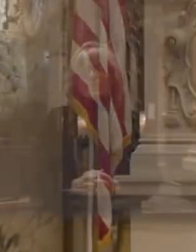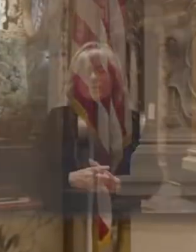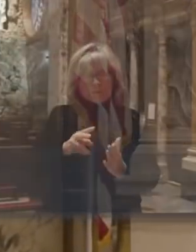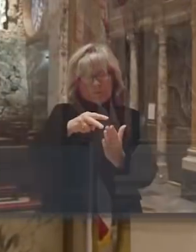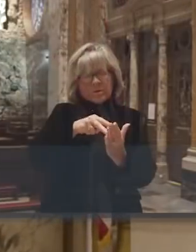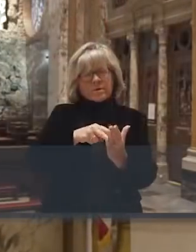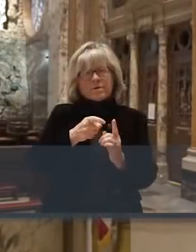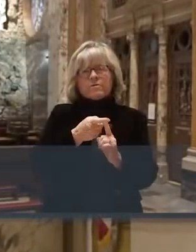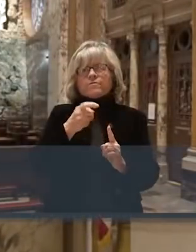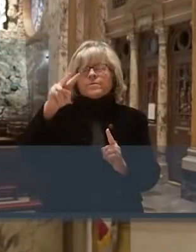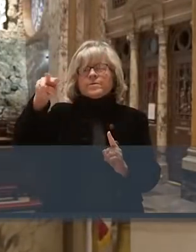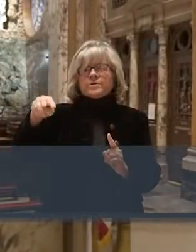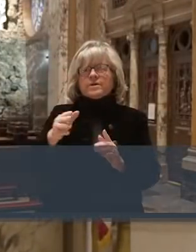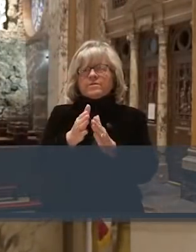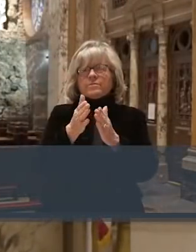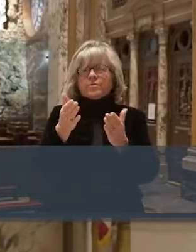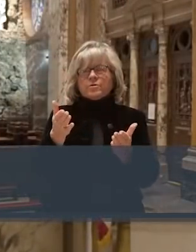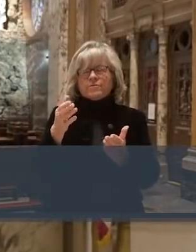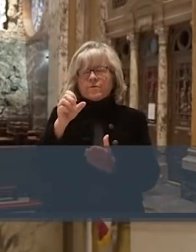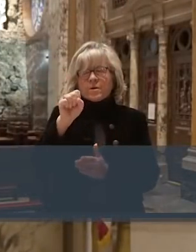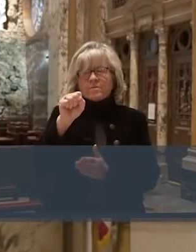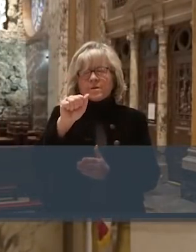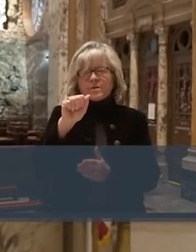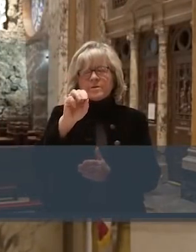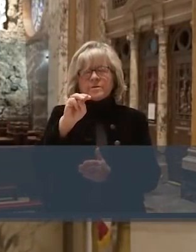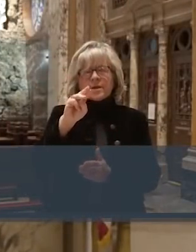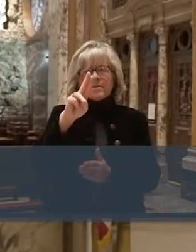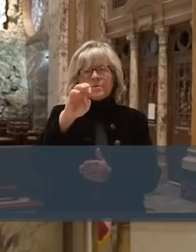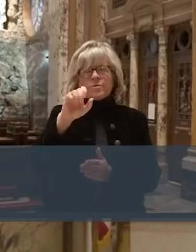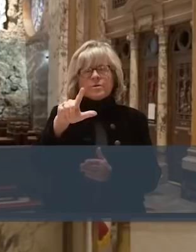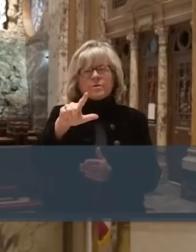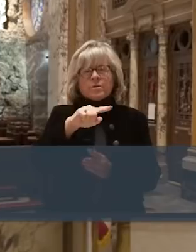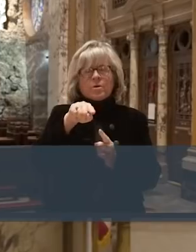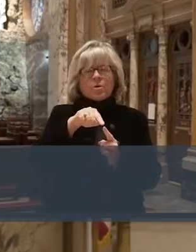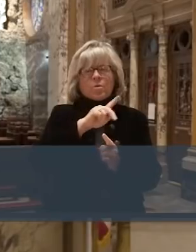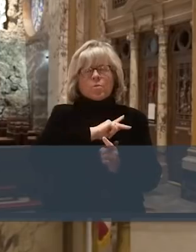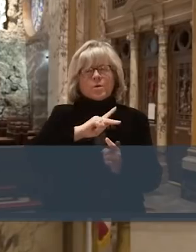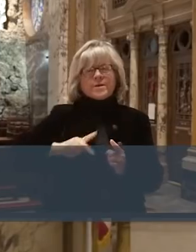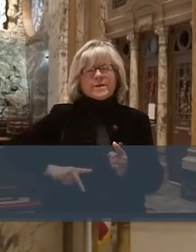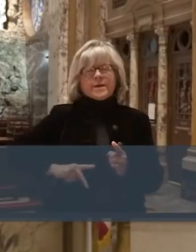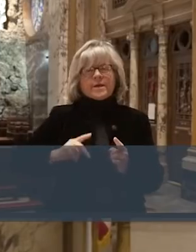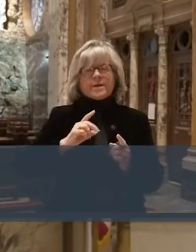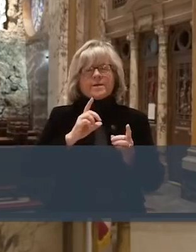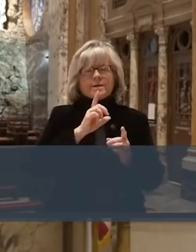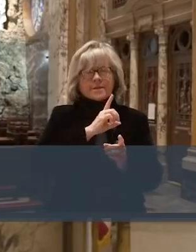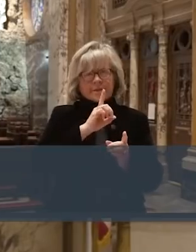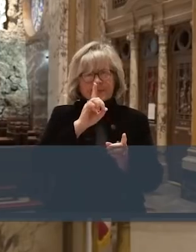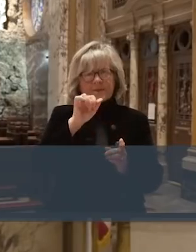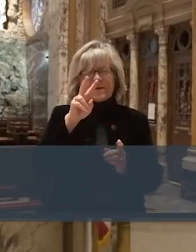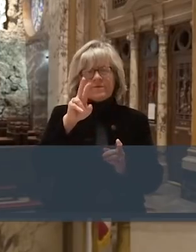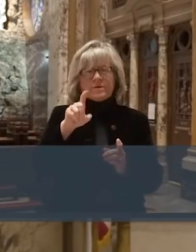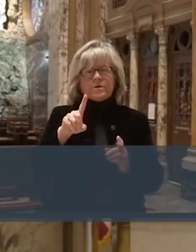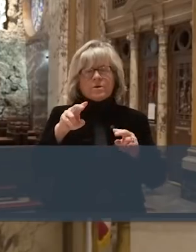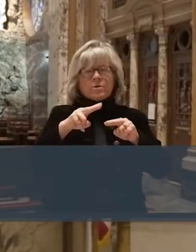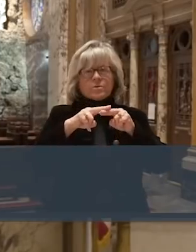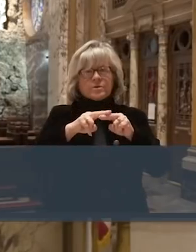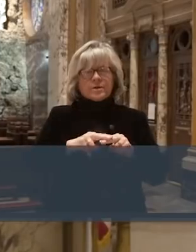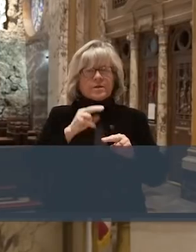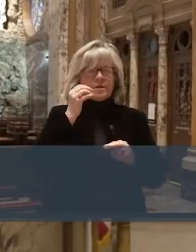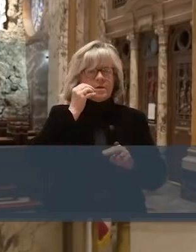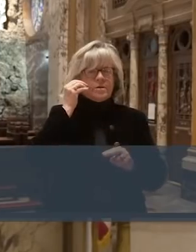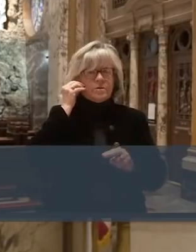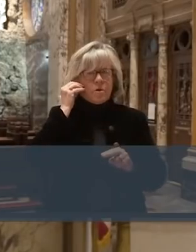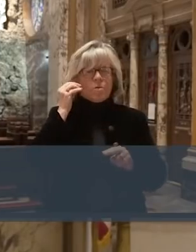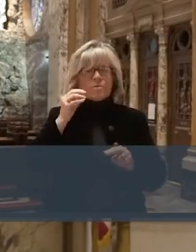A reading from the second book of Samuel. When King David was settled in his palace, and the Lord had given him